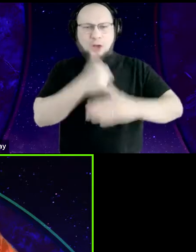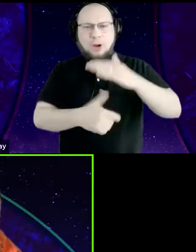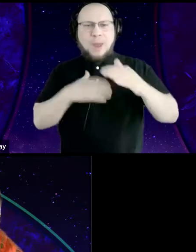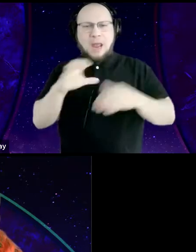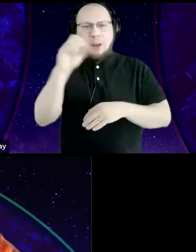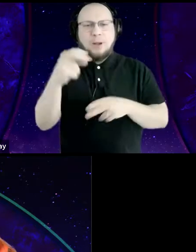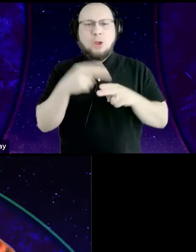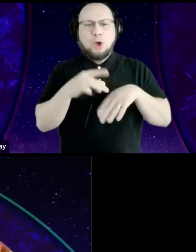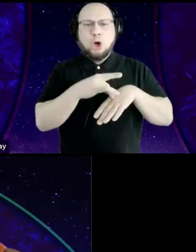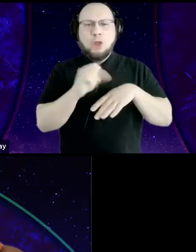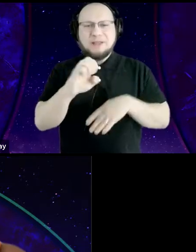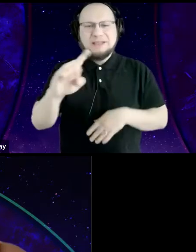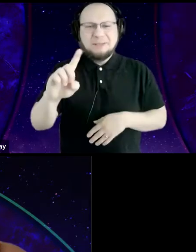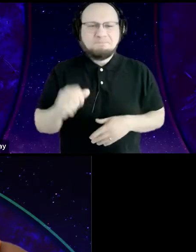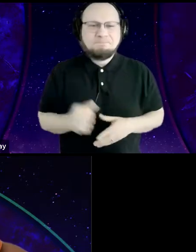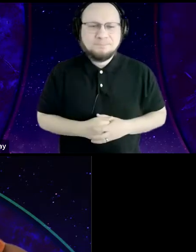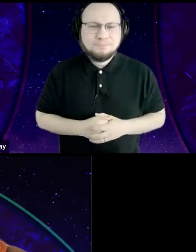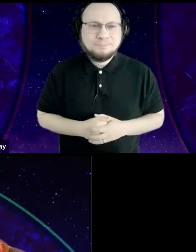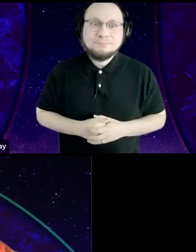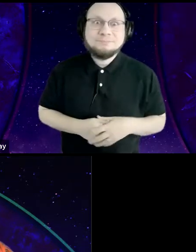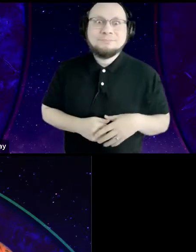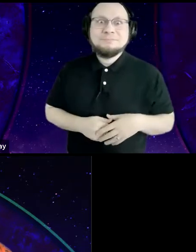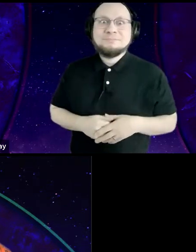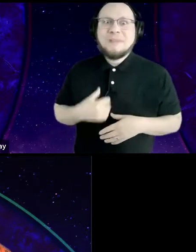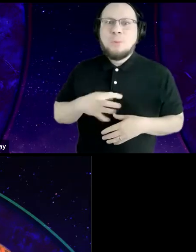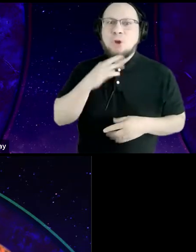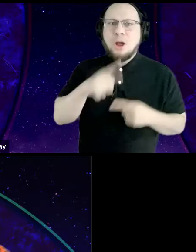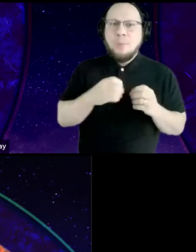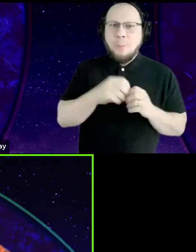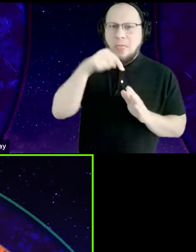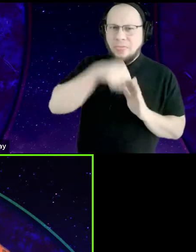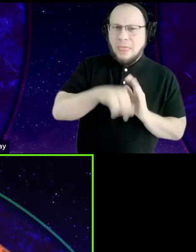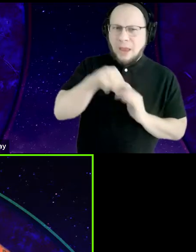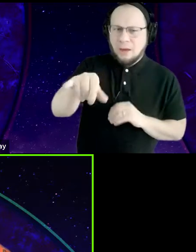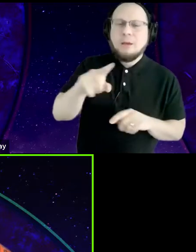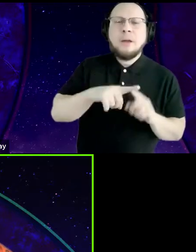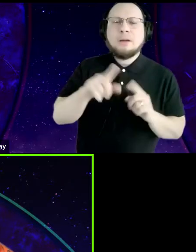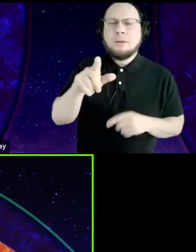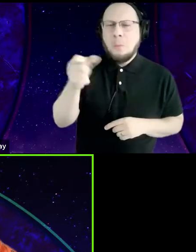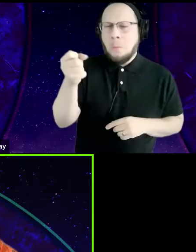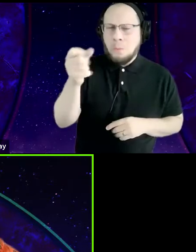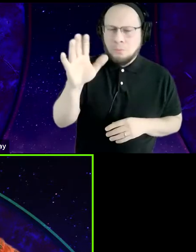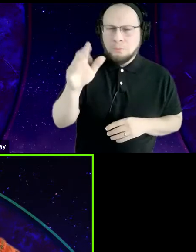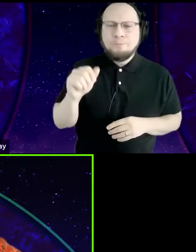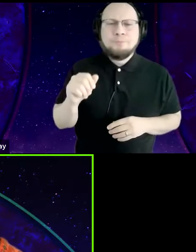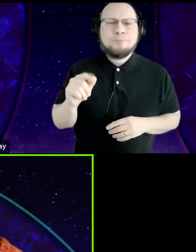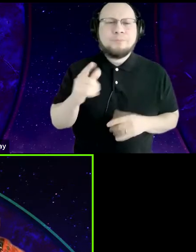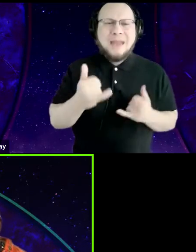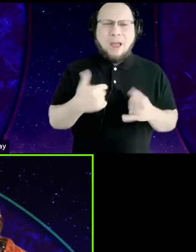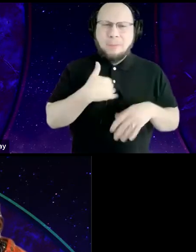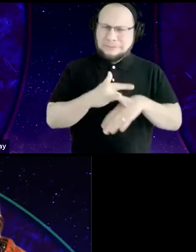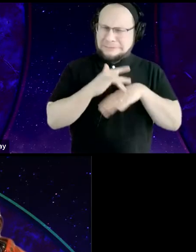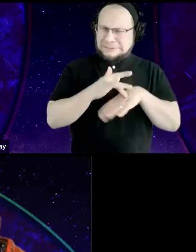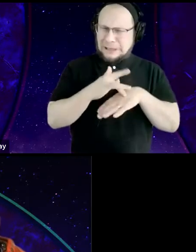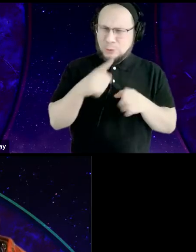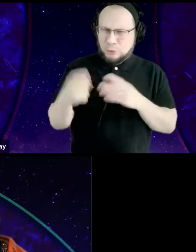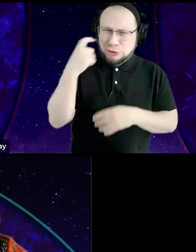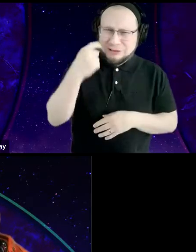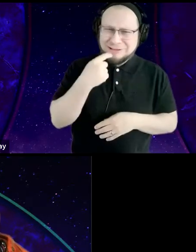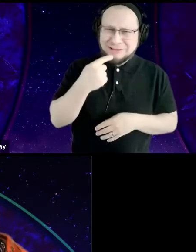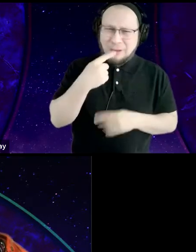Thank cool. you. Cool. Yes, I want to talk more about Yankee Pygmy in a second, but I'm obsessed with what you just said about